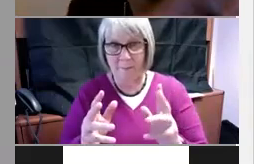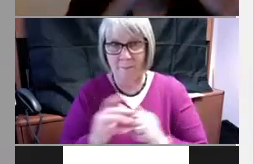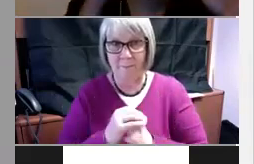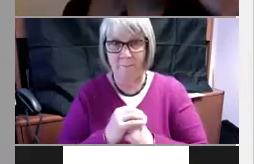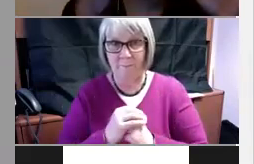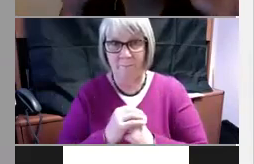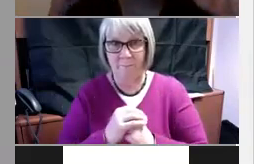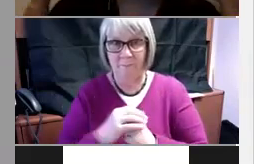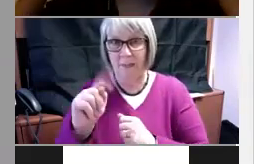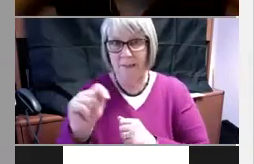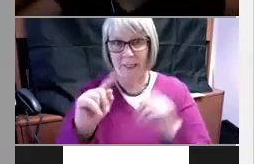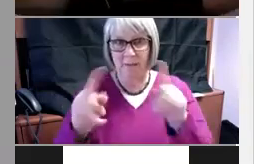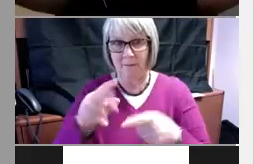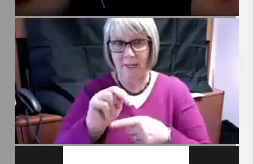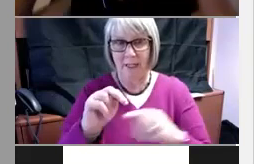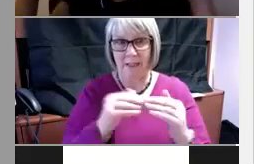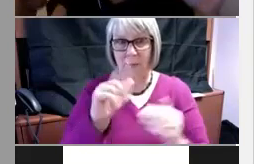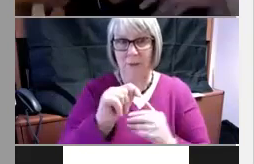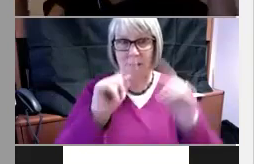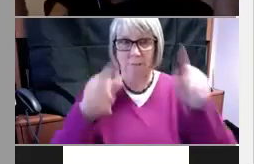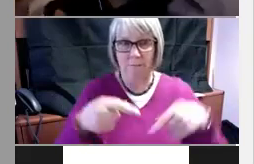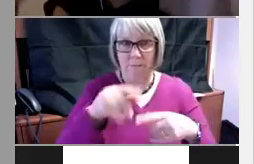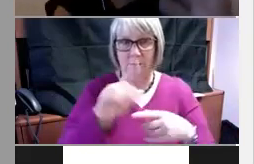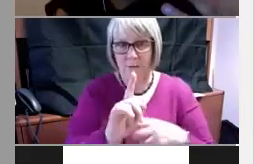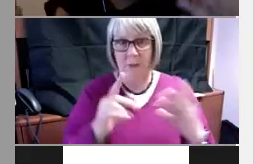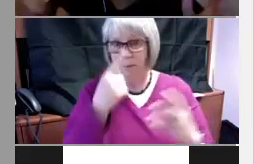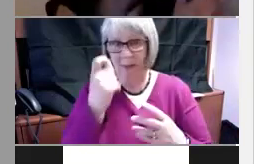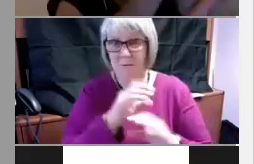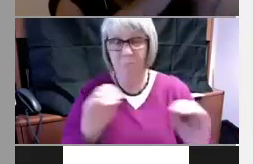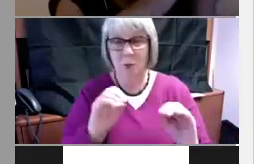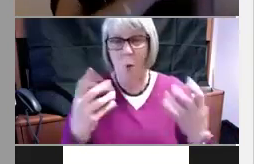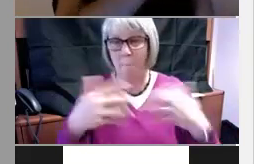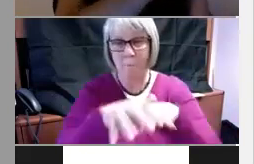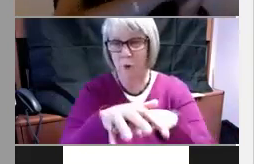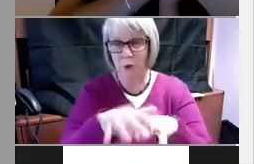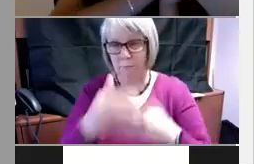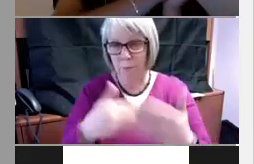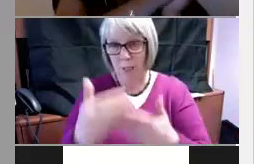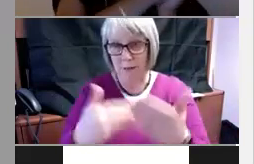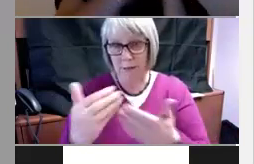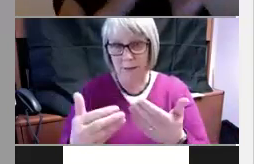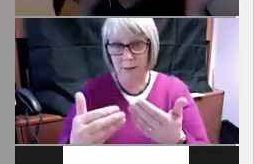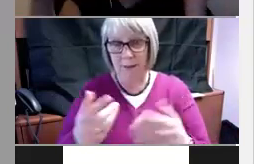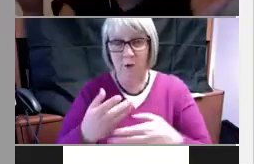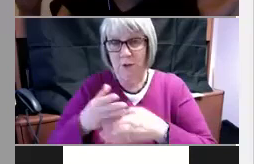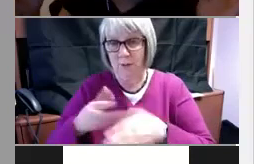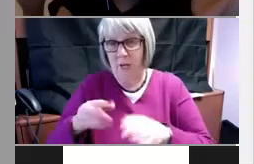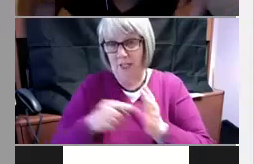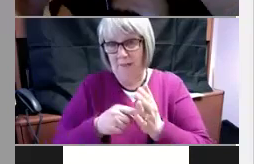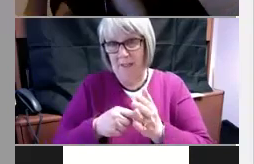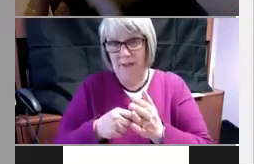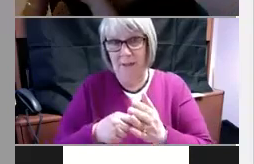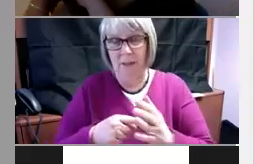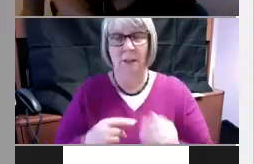t of n by 2 plus theta of 1. Because there was no merging process, essentially we are just dividing the array into half again and